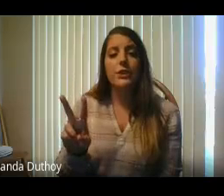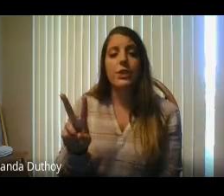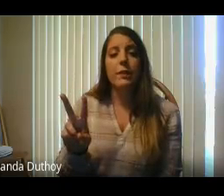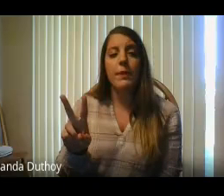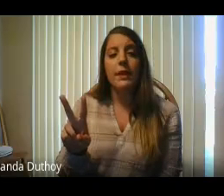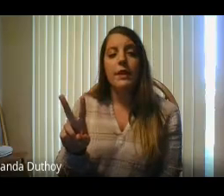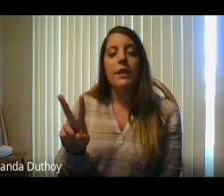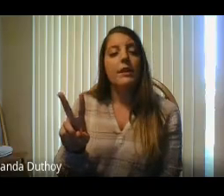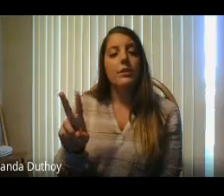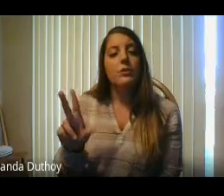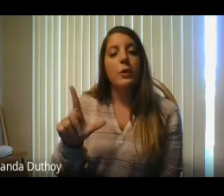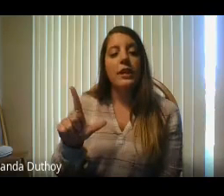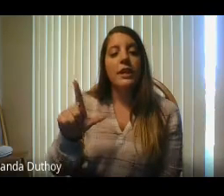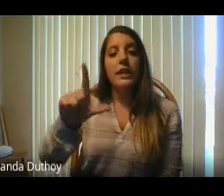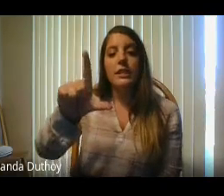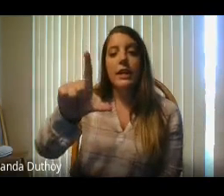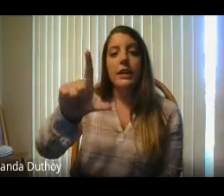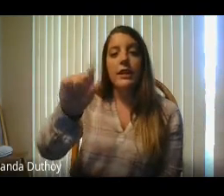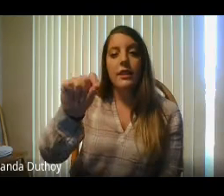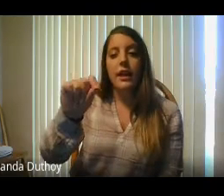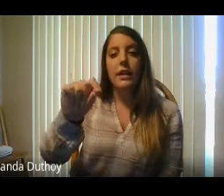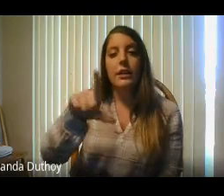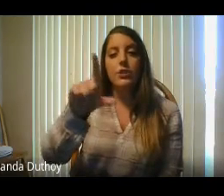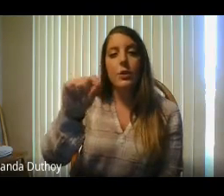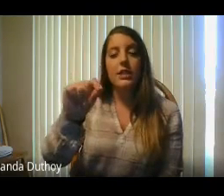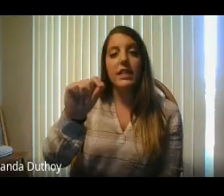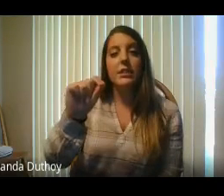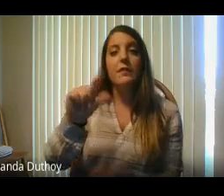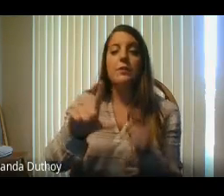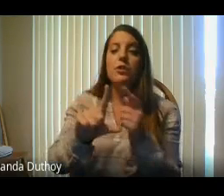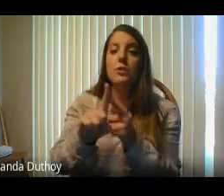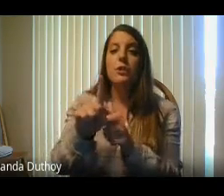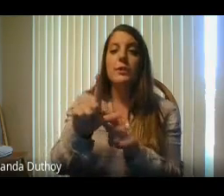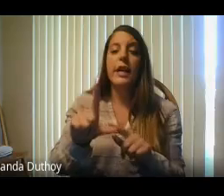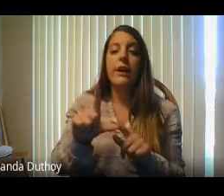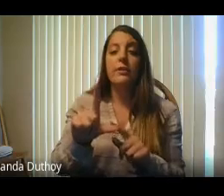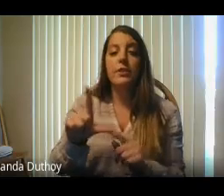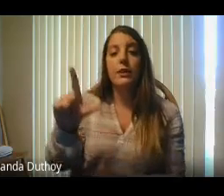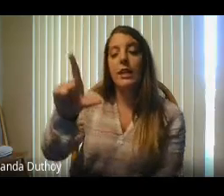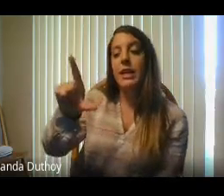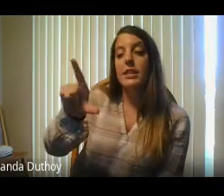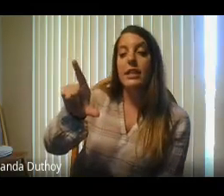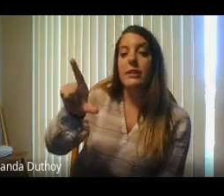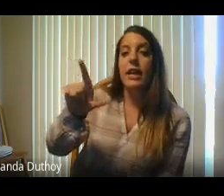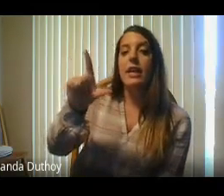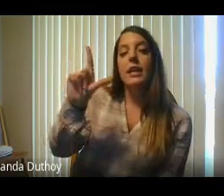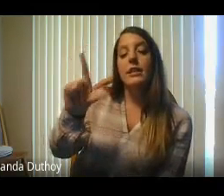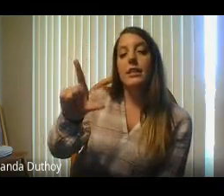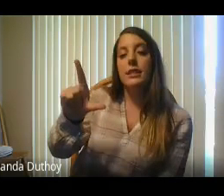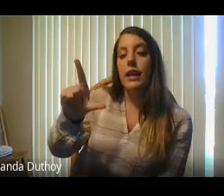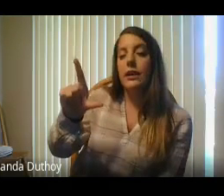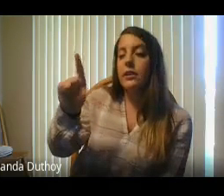of a 2 hand shape. So 20 is like that, 20. So if you do use an L for 20, it makes sense,